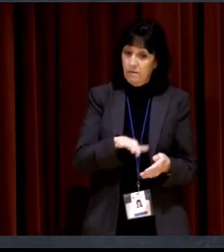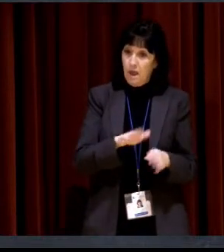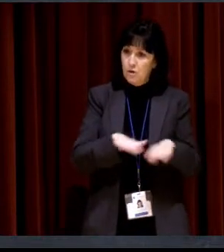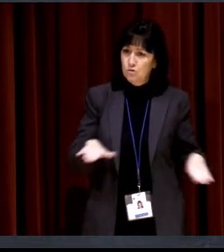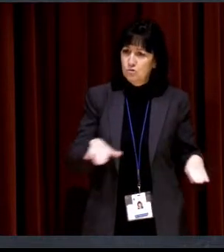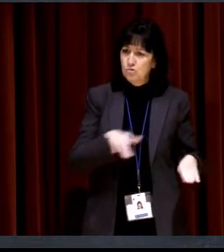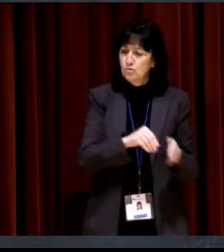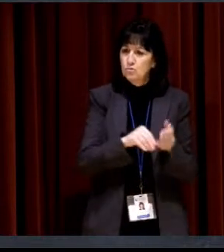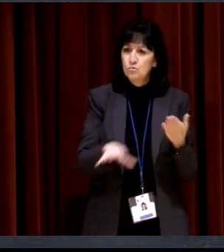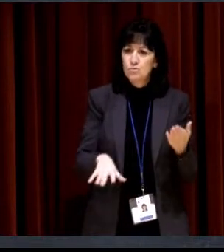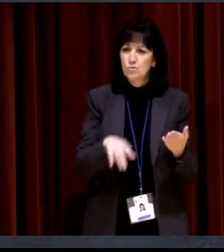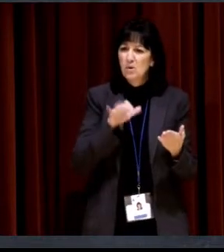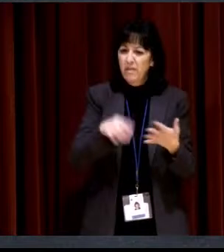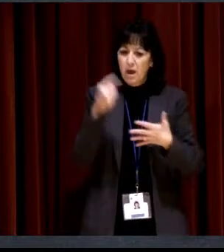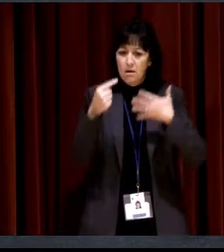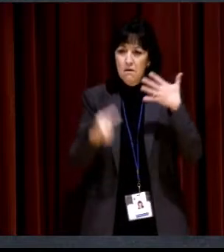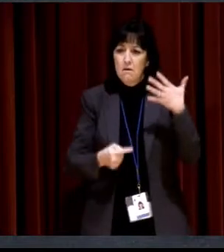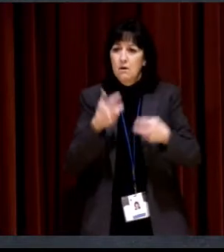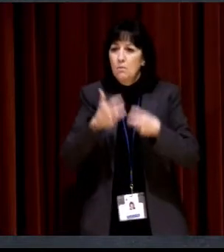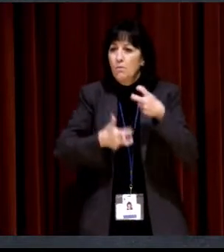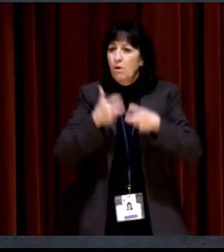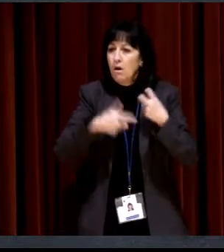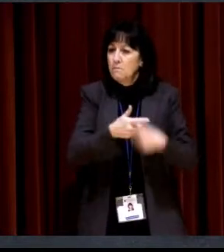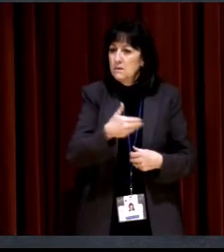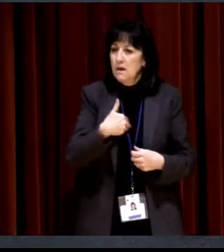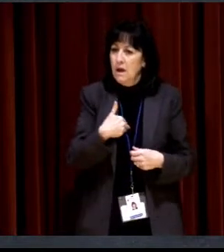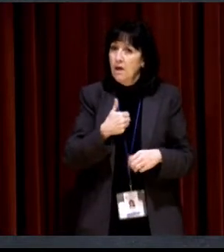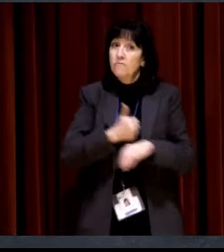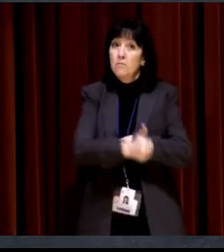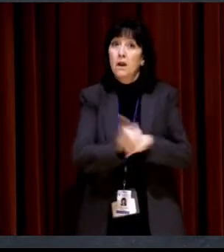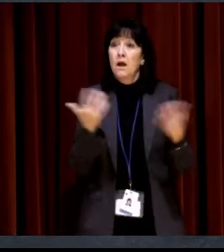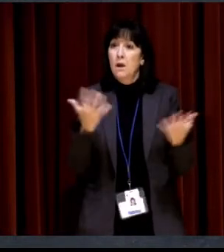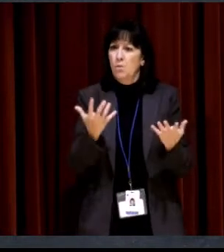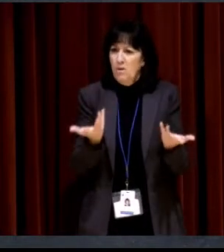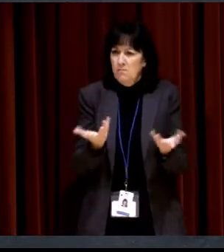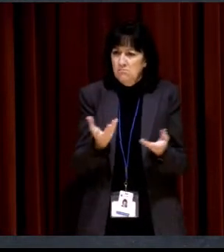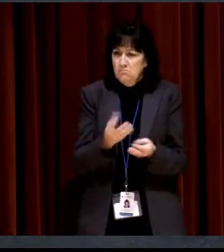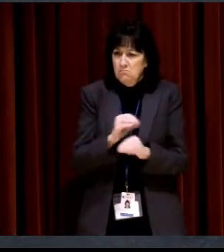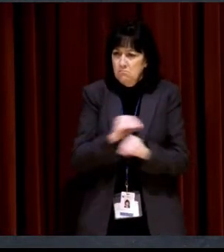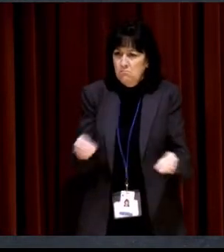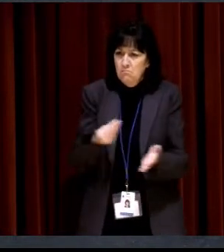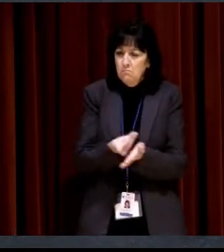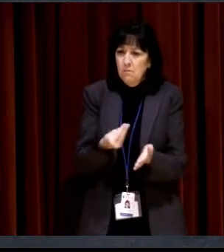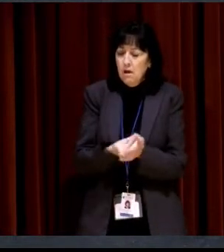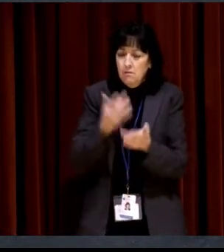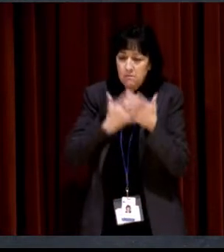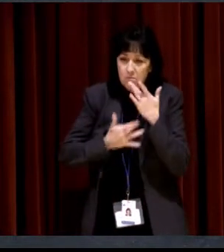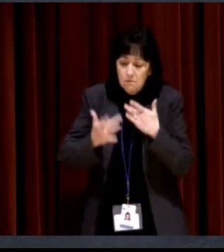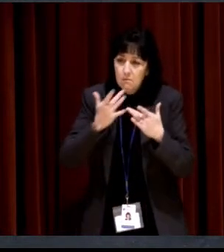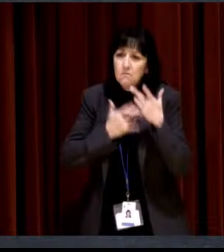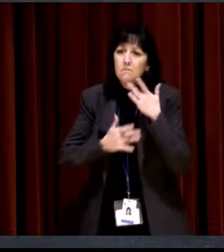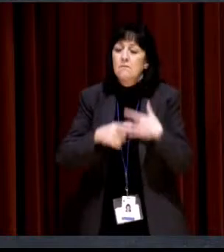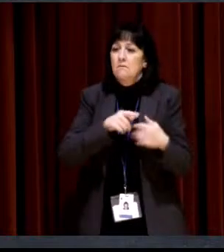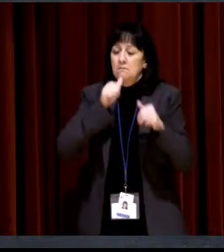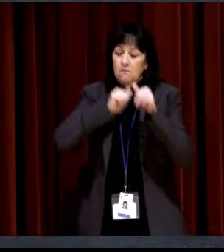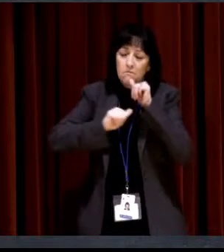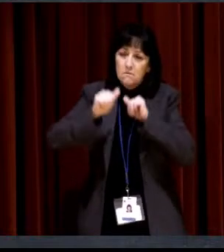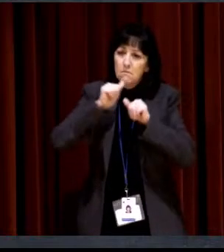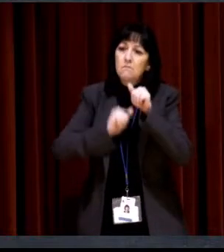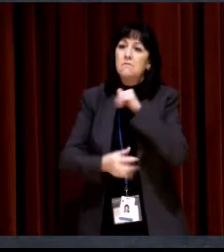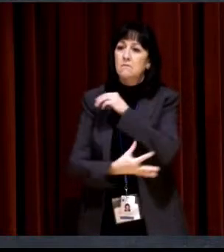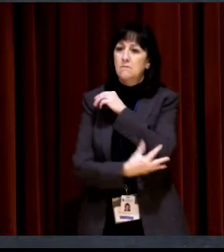housing, until that is addressed, I don't see much changing the situation that we're in right now, right? I feel